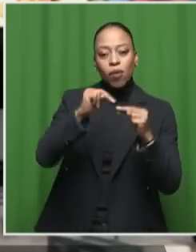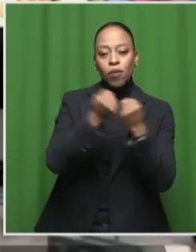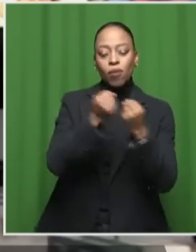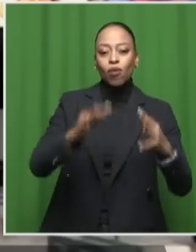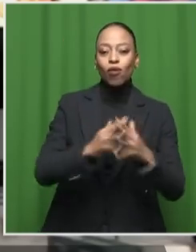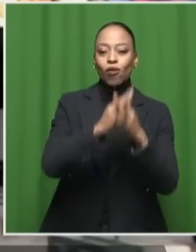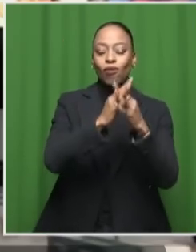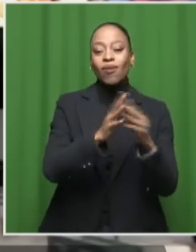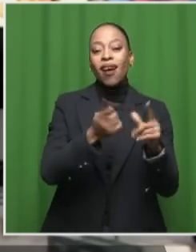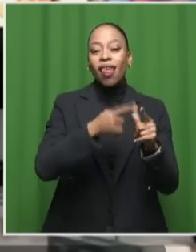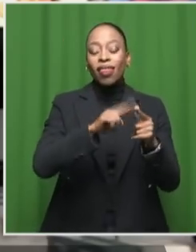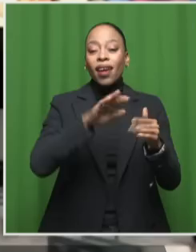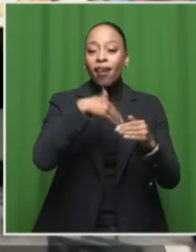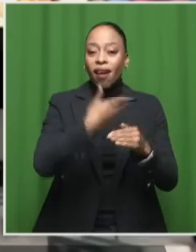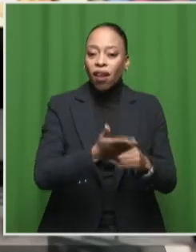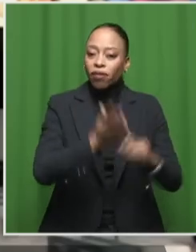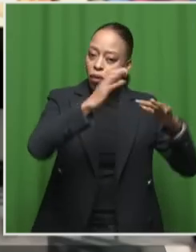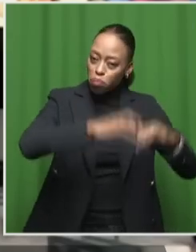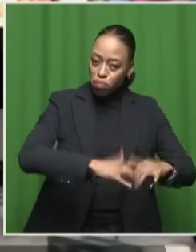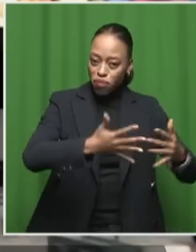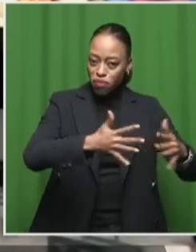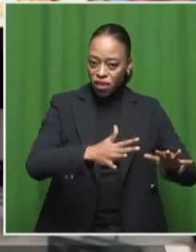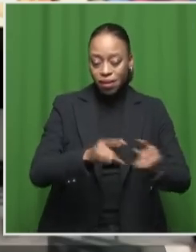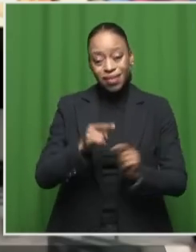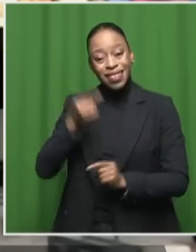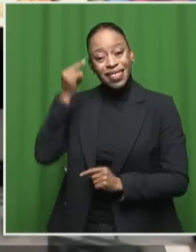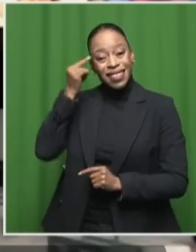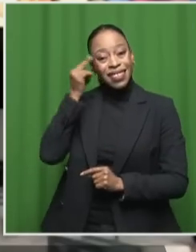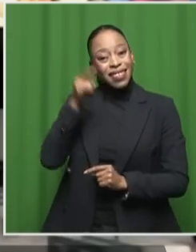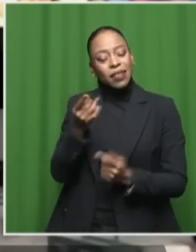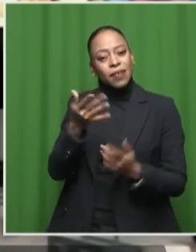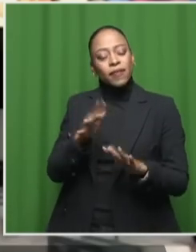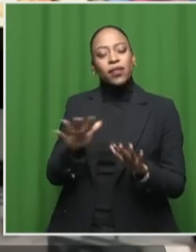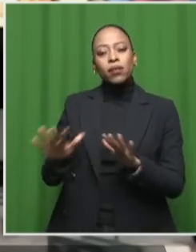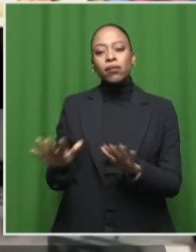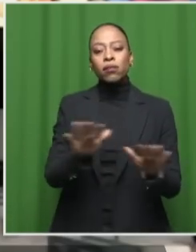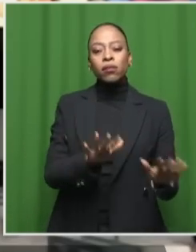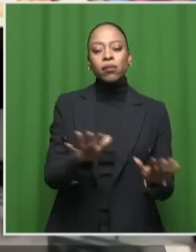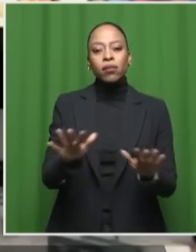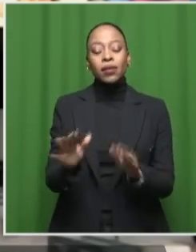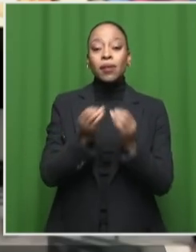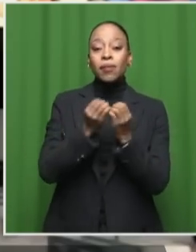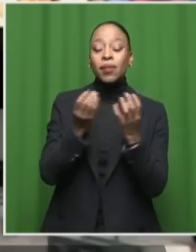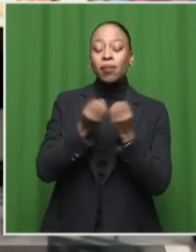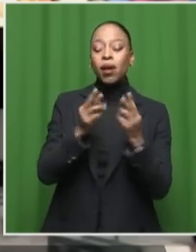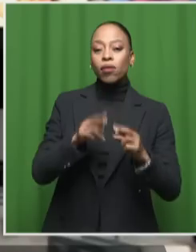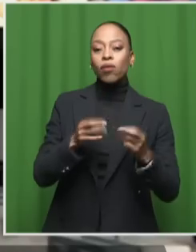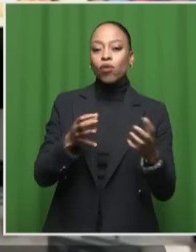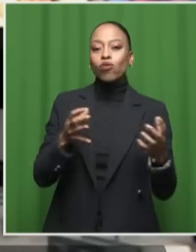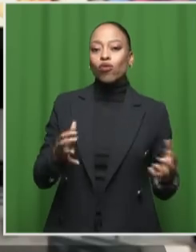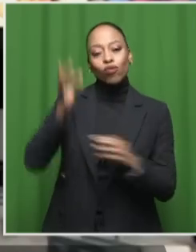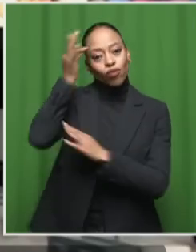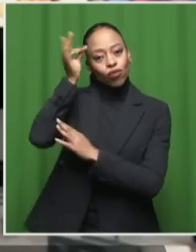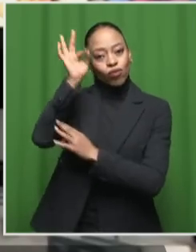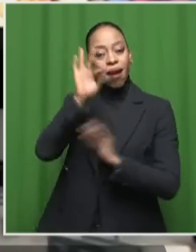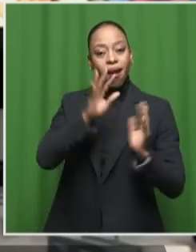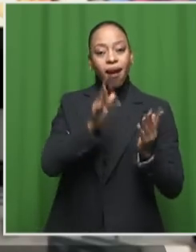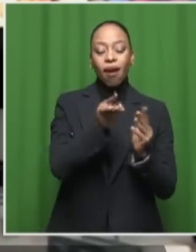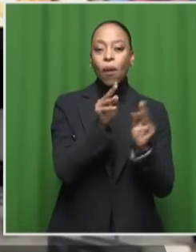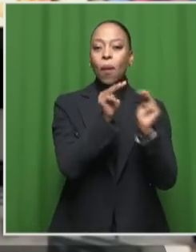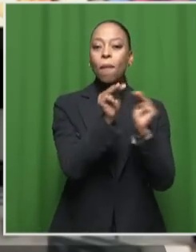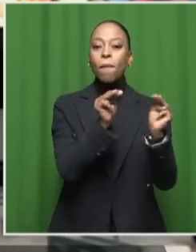collapsed. It had, I think, utilized a lot of state resources in the way in which the party was